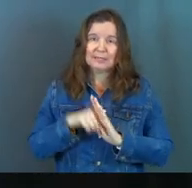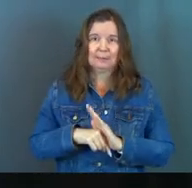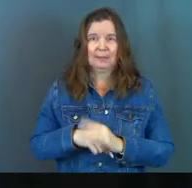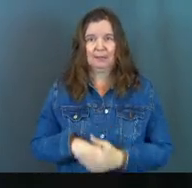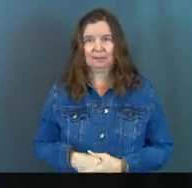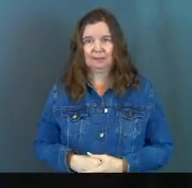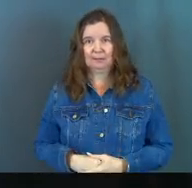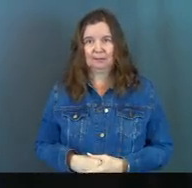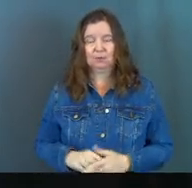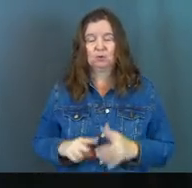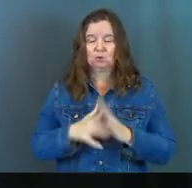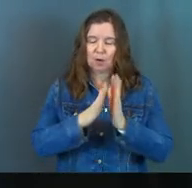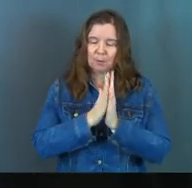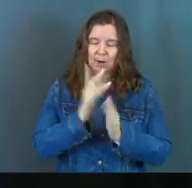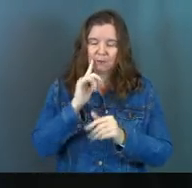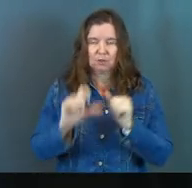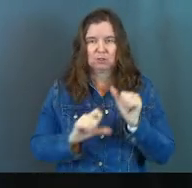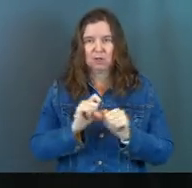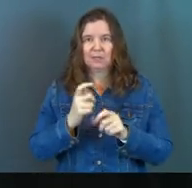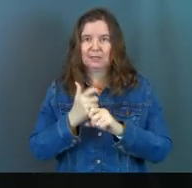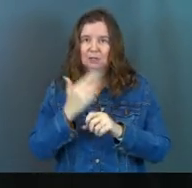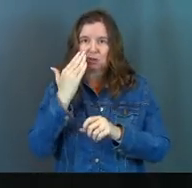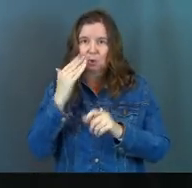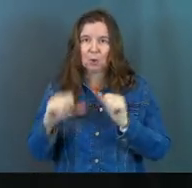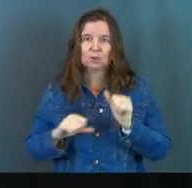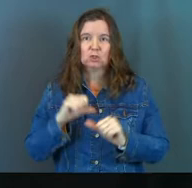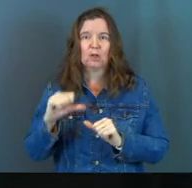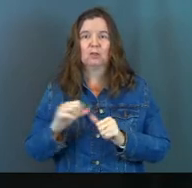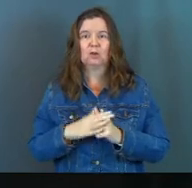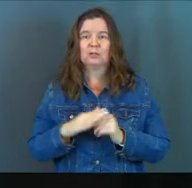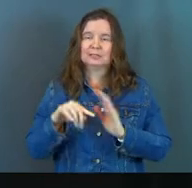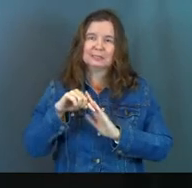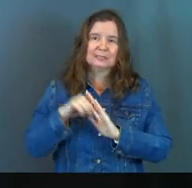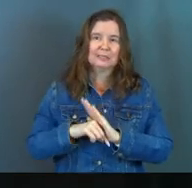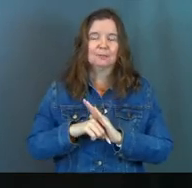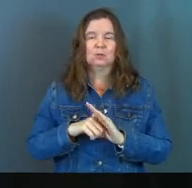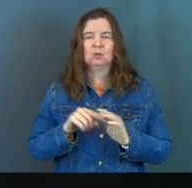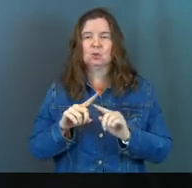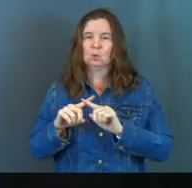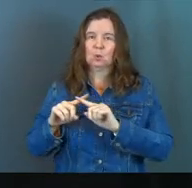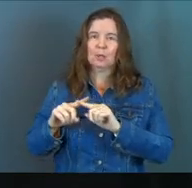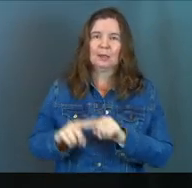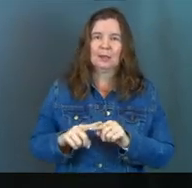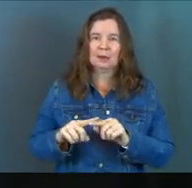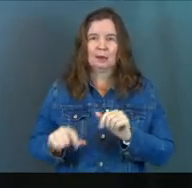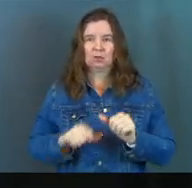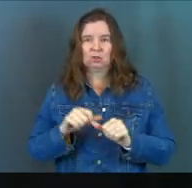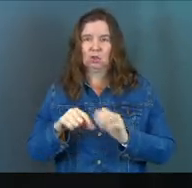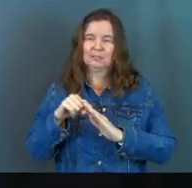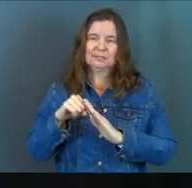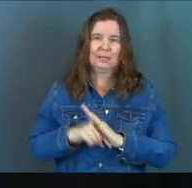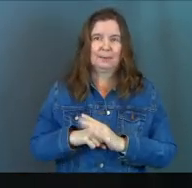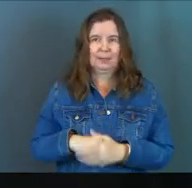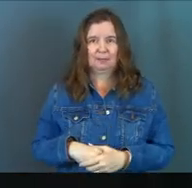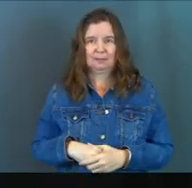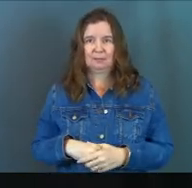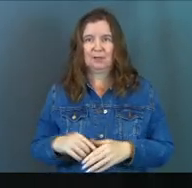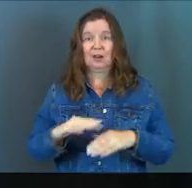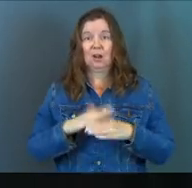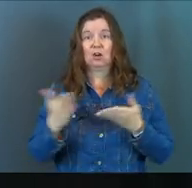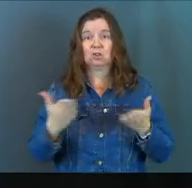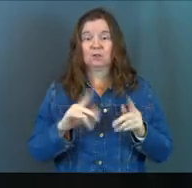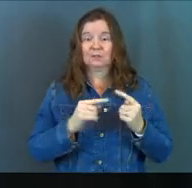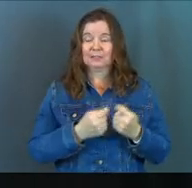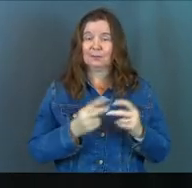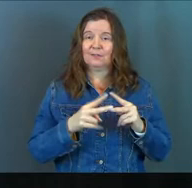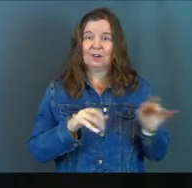deeply. You start praying for each other and getting to know each other deeply. You lean on each other deeply. On a serving team,